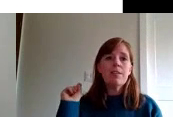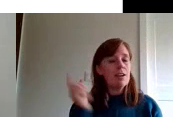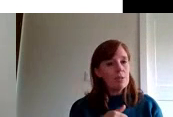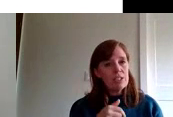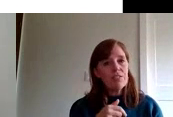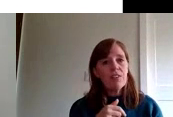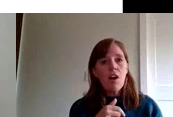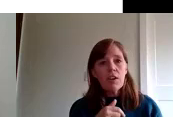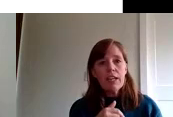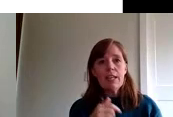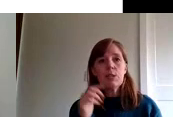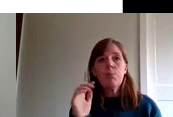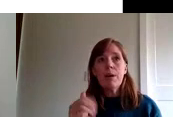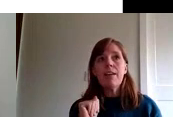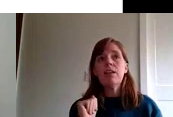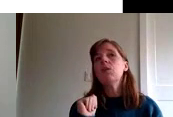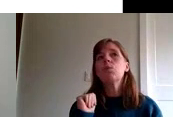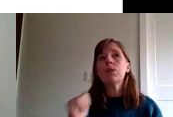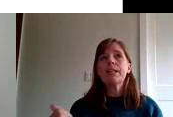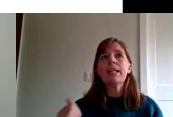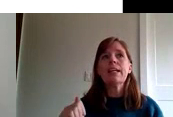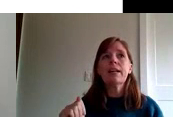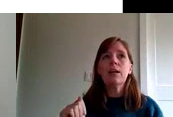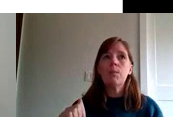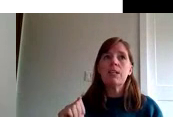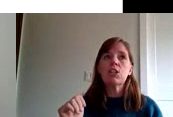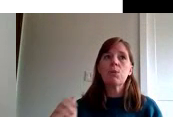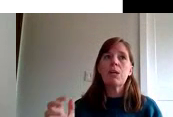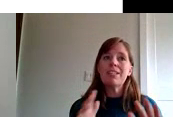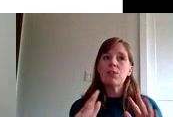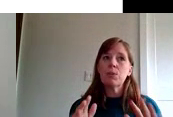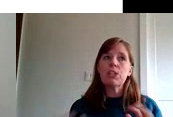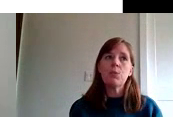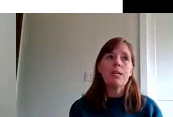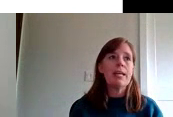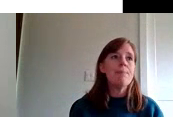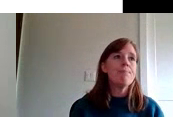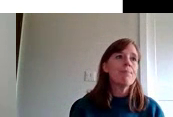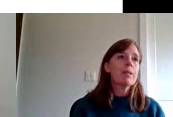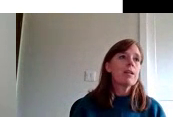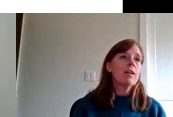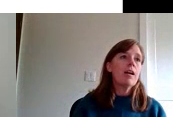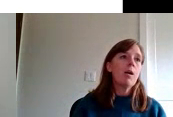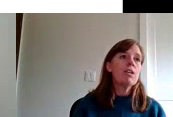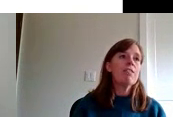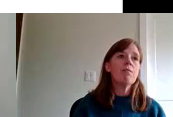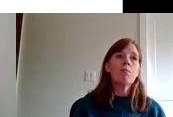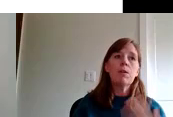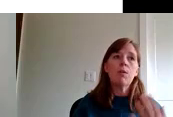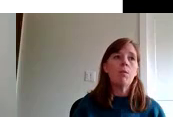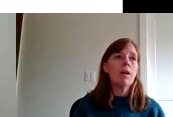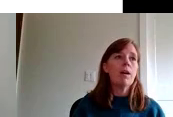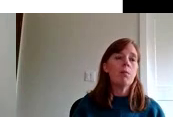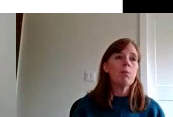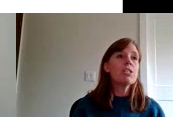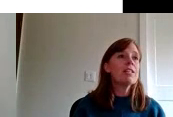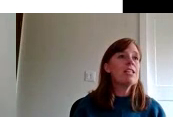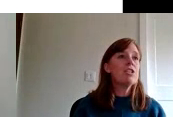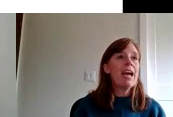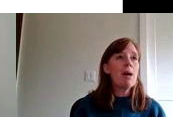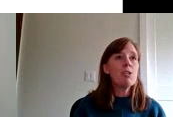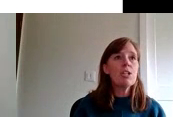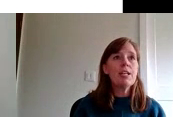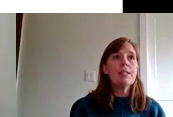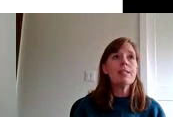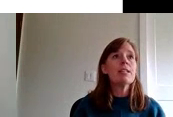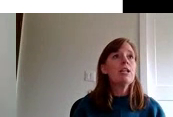too. Not always good for all kids, but really it's a great way to really tweak it. You can,